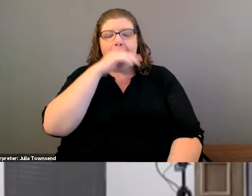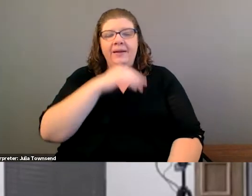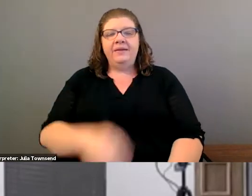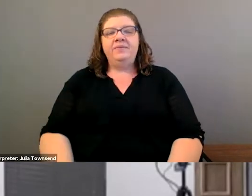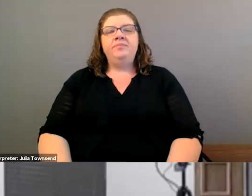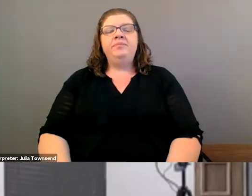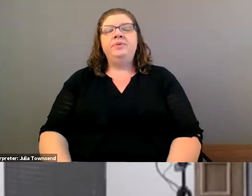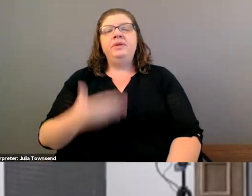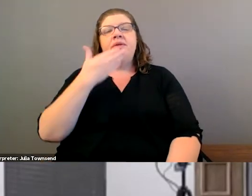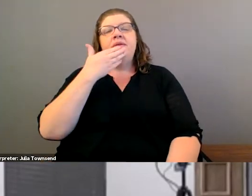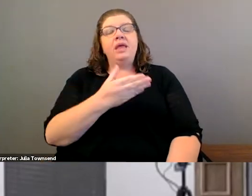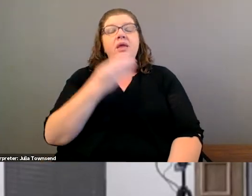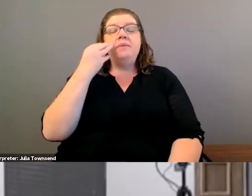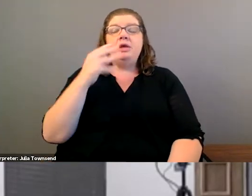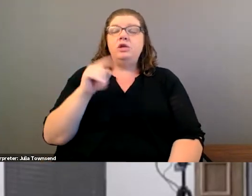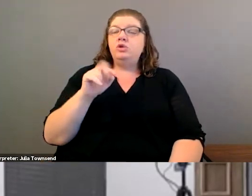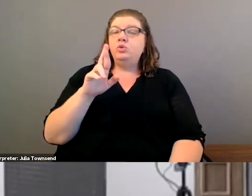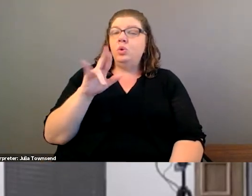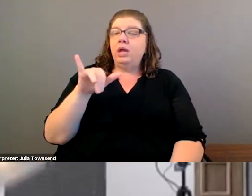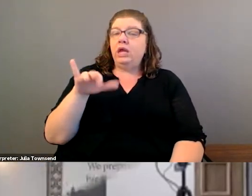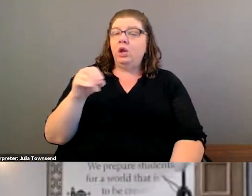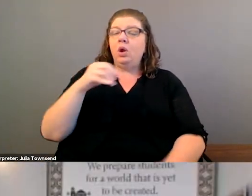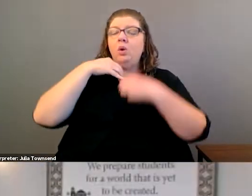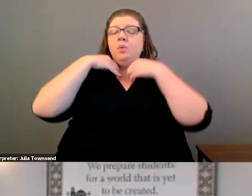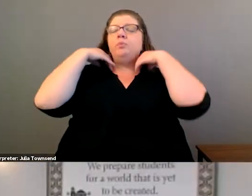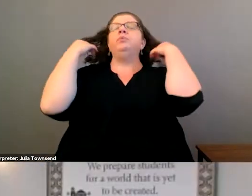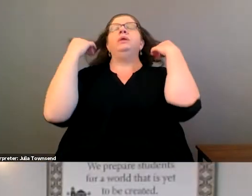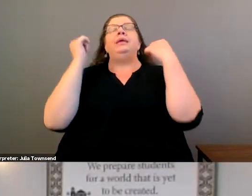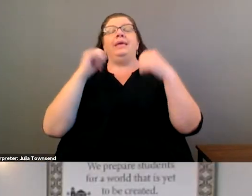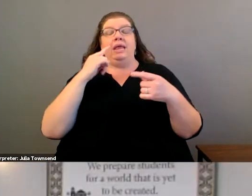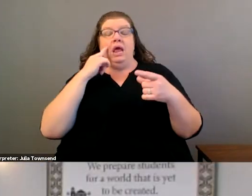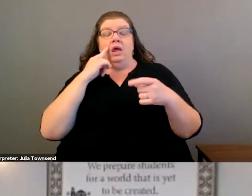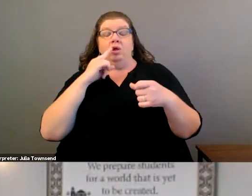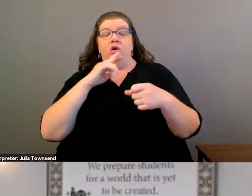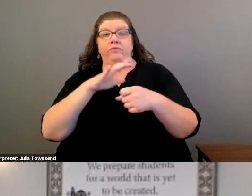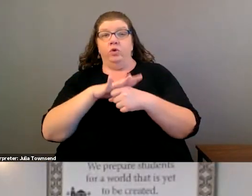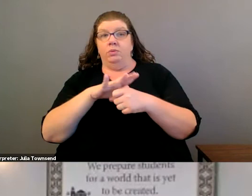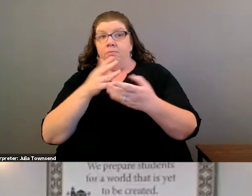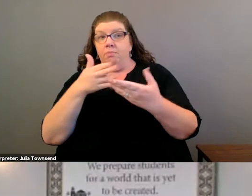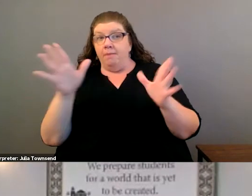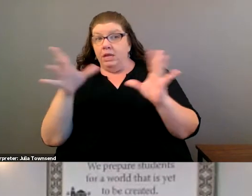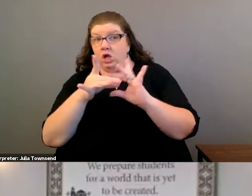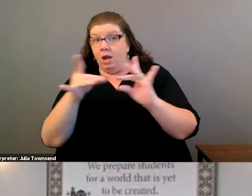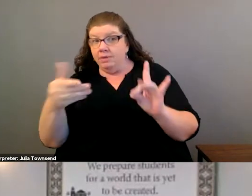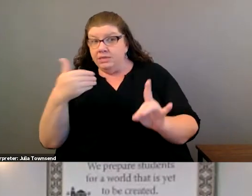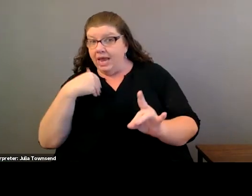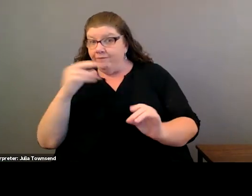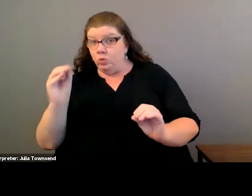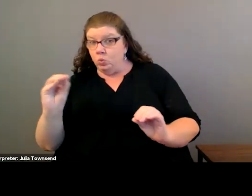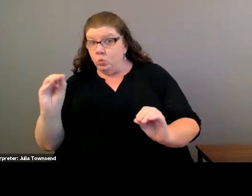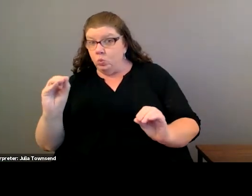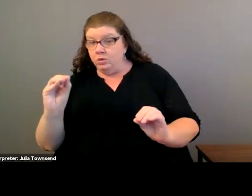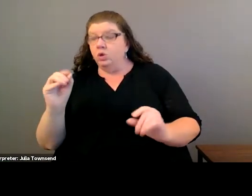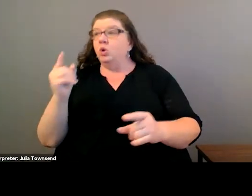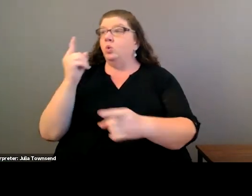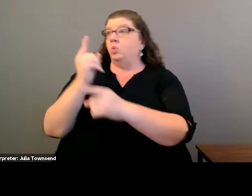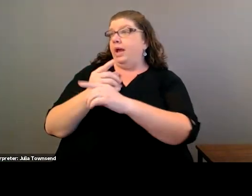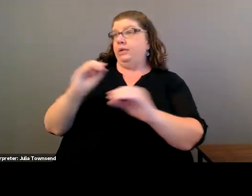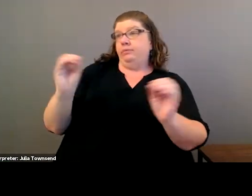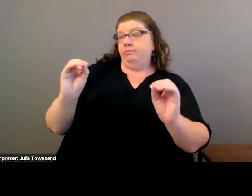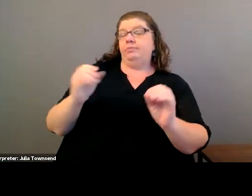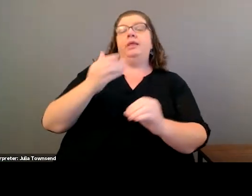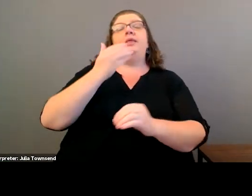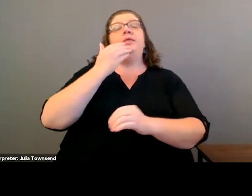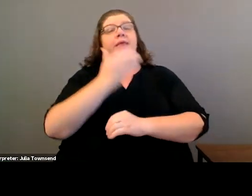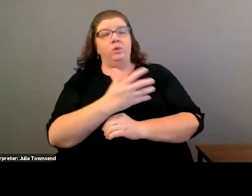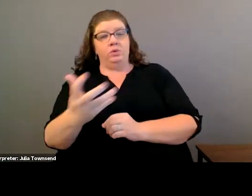Thanks. Mr. Heel, can I confirm that there are no public comments on this item? Correct. Thank you so